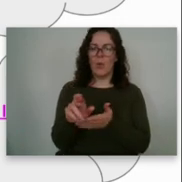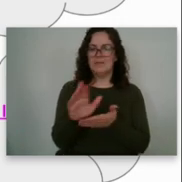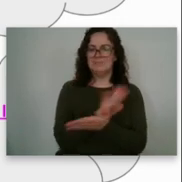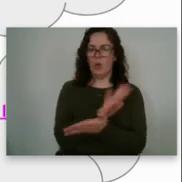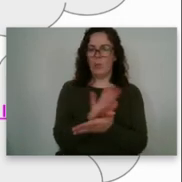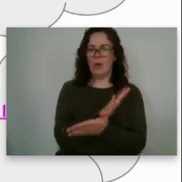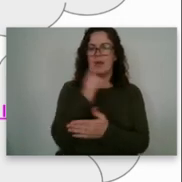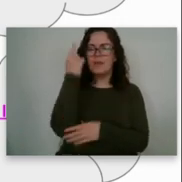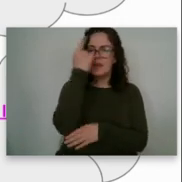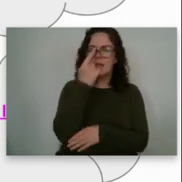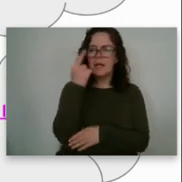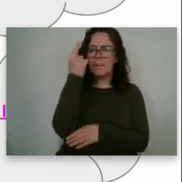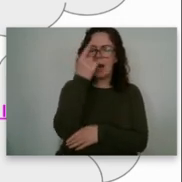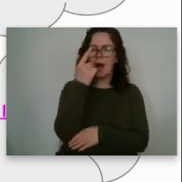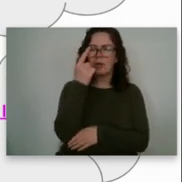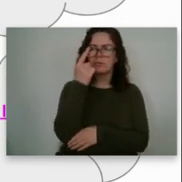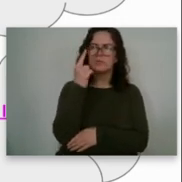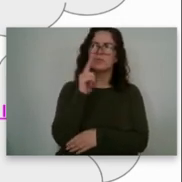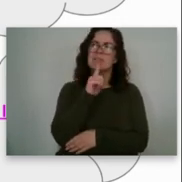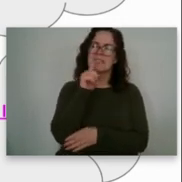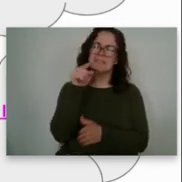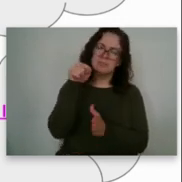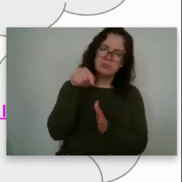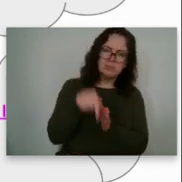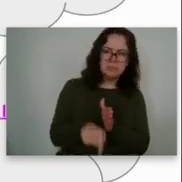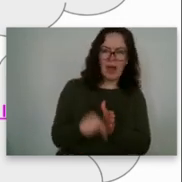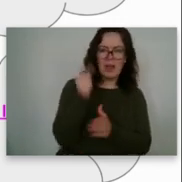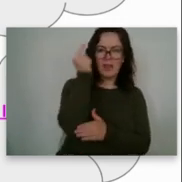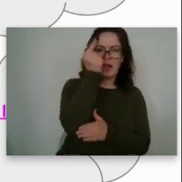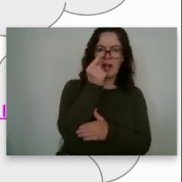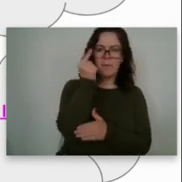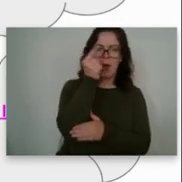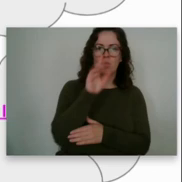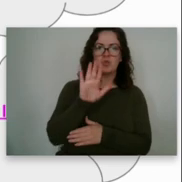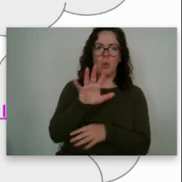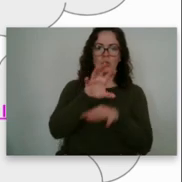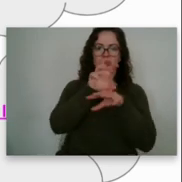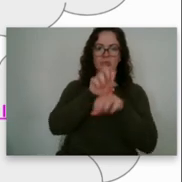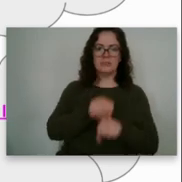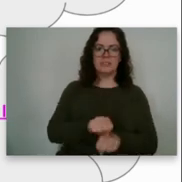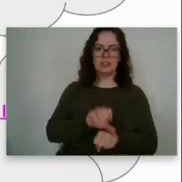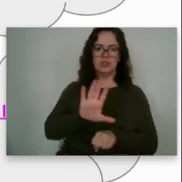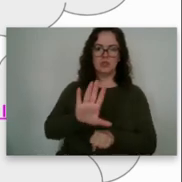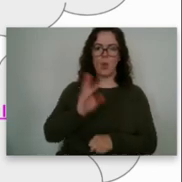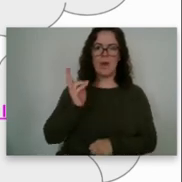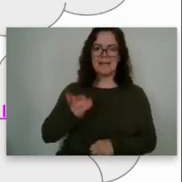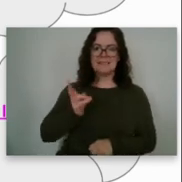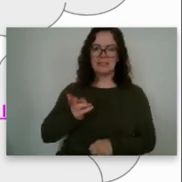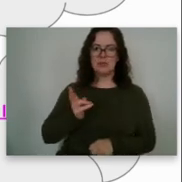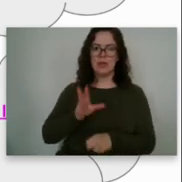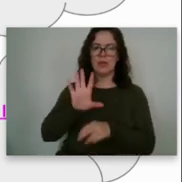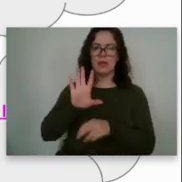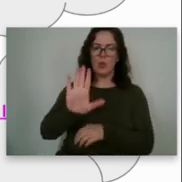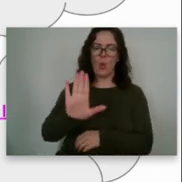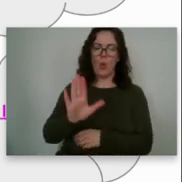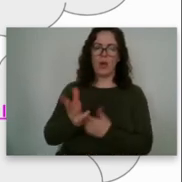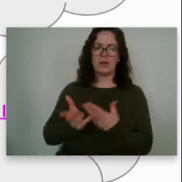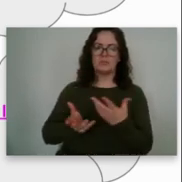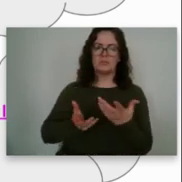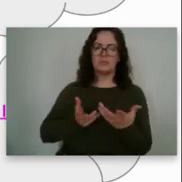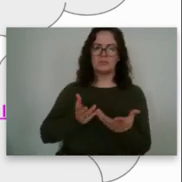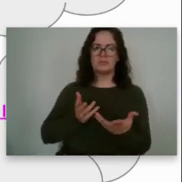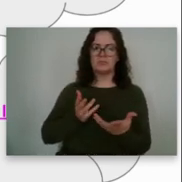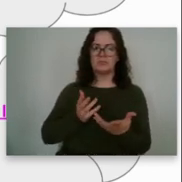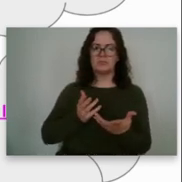notebooks, but dig a little deeper and think about your traditions. Think about the history. Think about